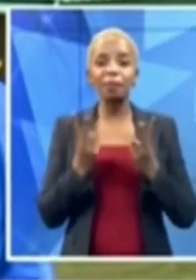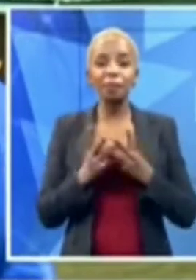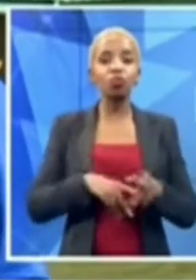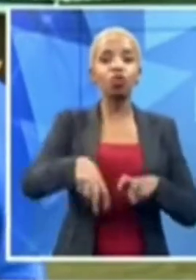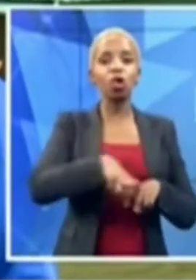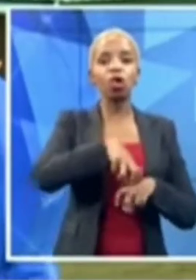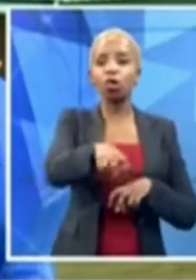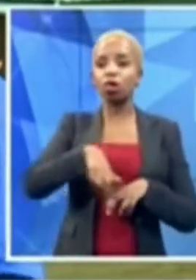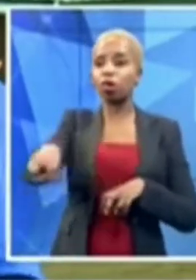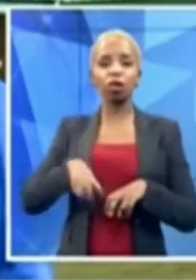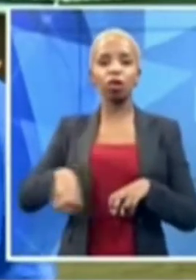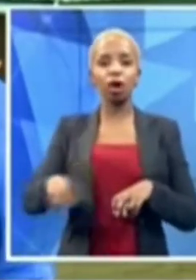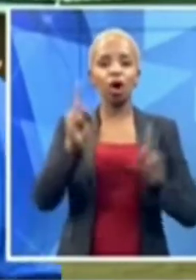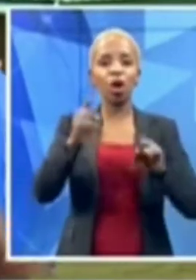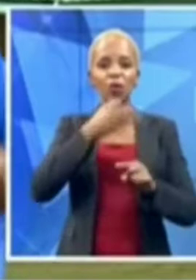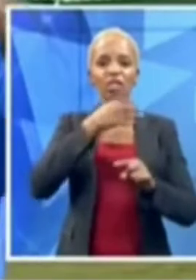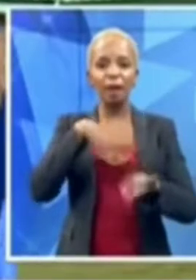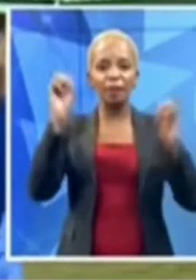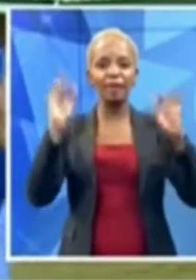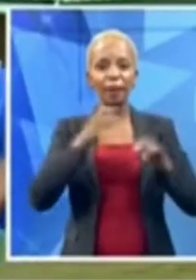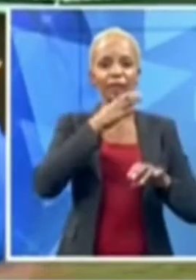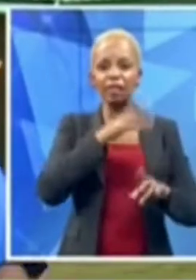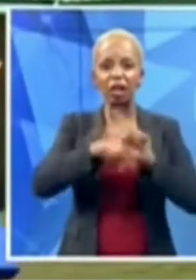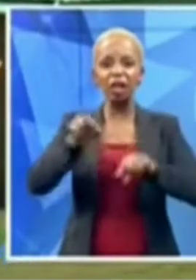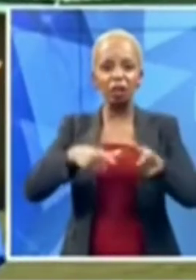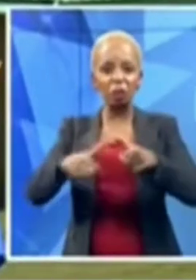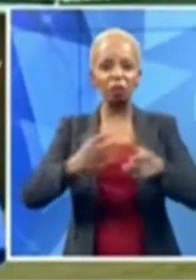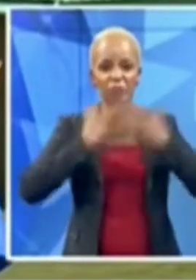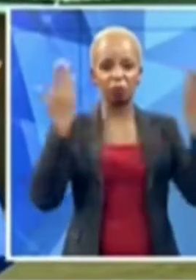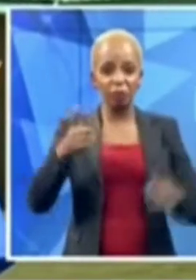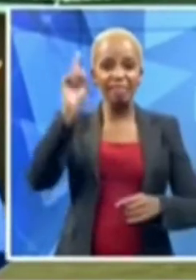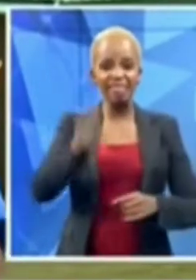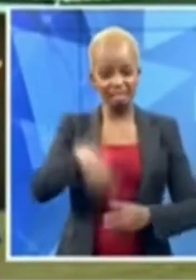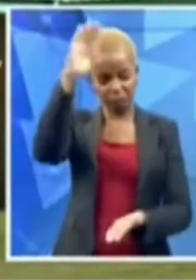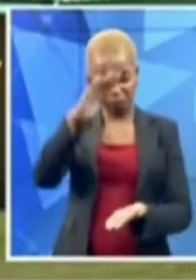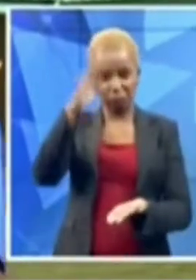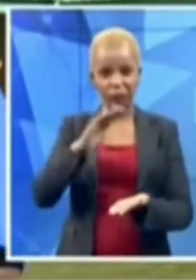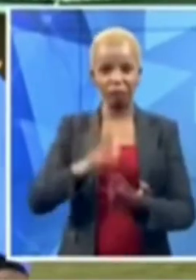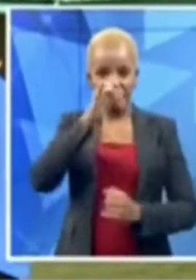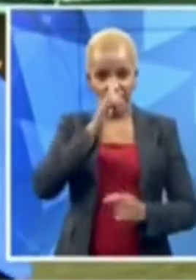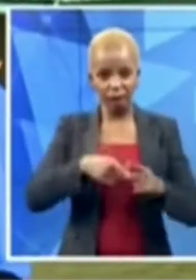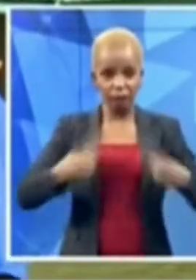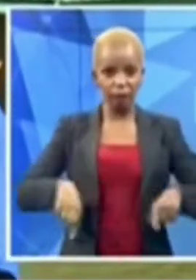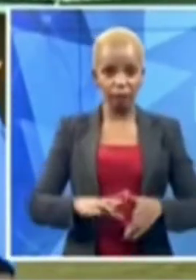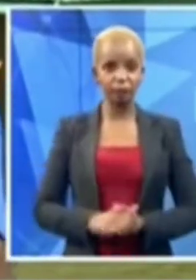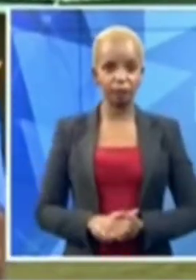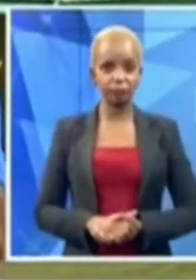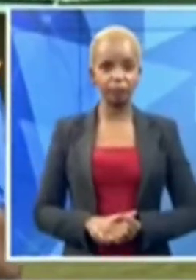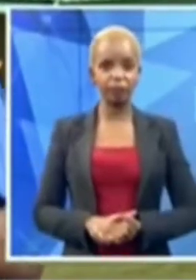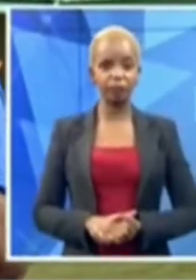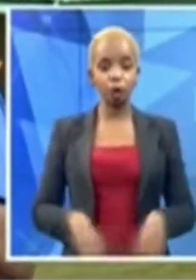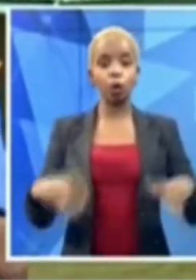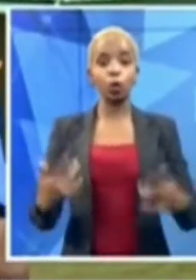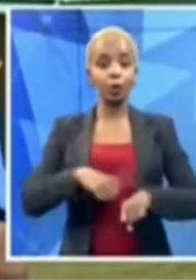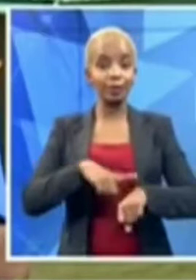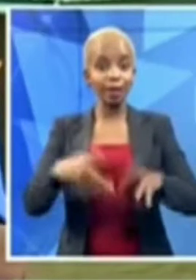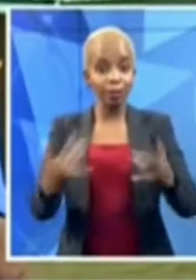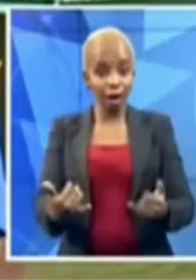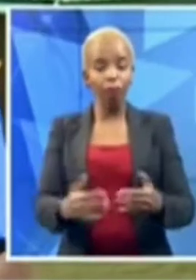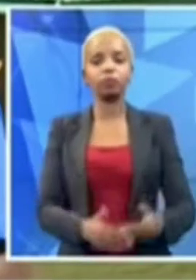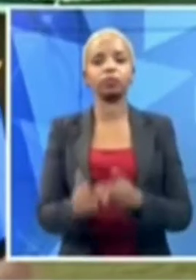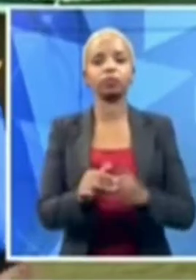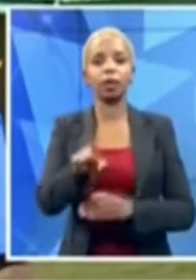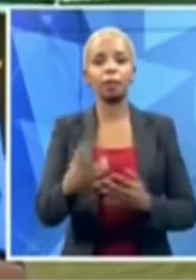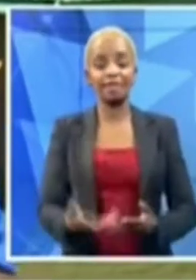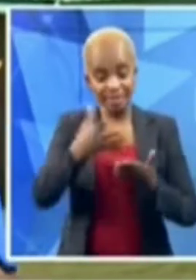shebeens, taverns, drinking uncontrollable, that has reduced our crime. So we must cherish this time, and we must learn our lessons